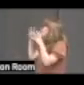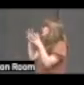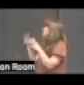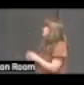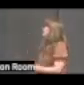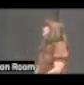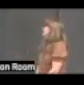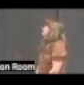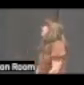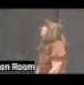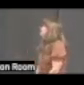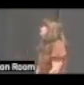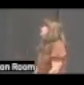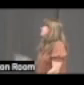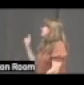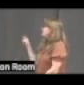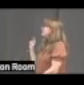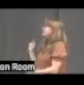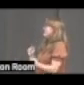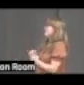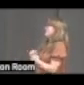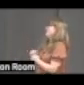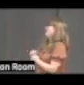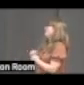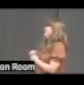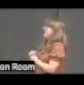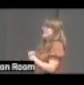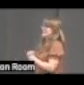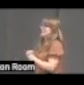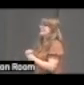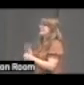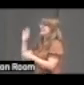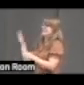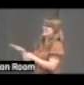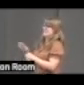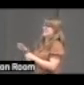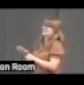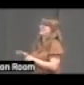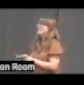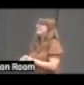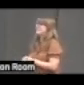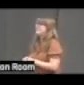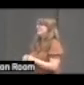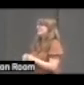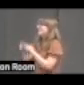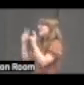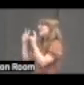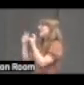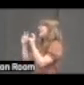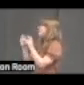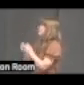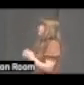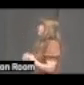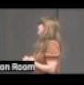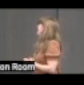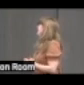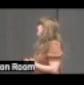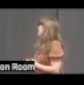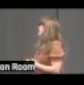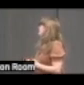whole cameras and stuff. Lulu definitely did not care. He was like our prime